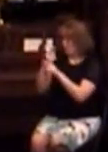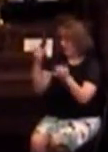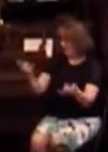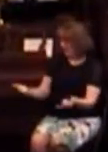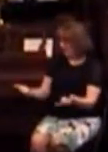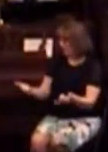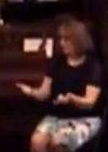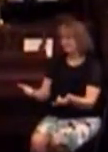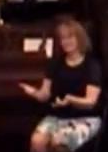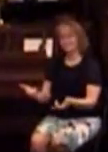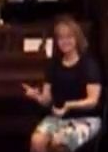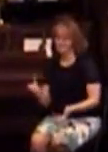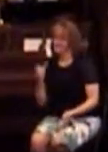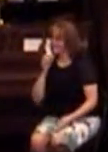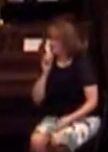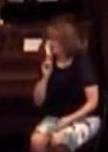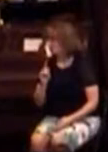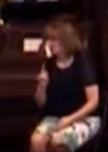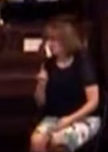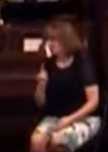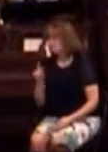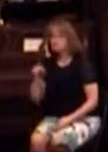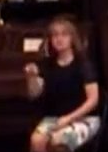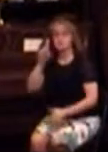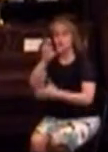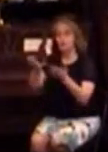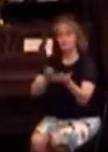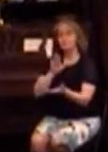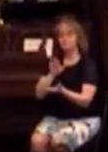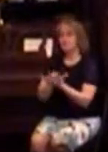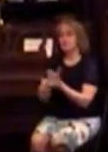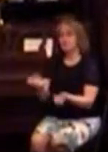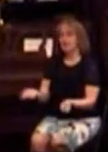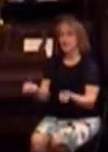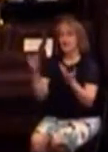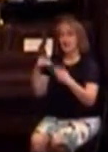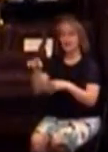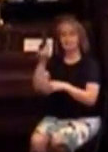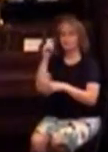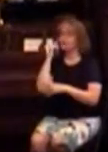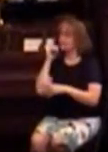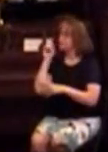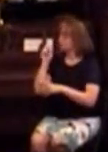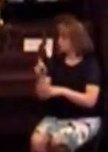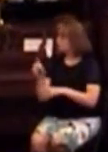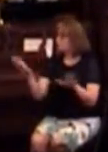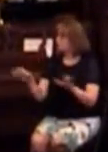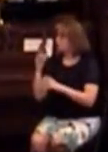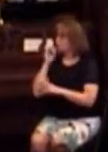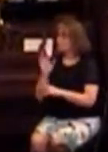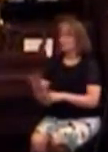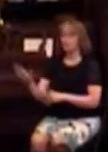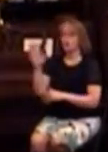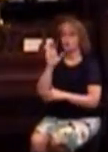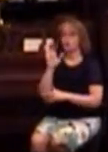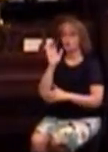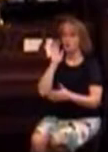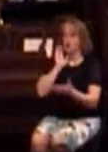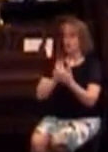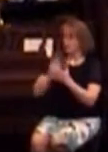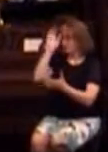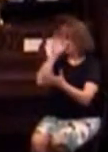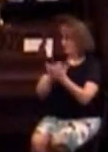many of you think it's really important to invest in your married relationship? Anybody think that? If you don't raise your hand and your spouse is here, you just had a